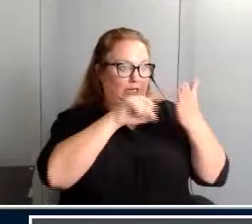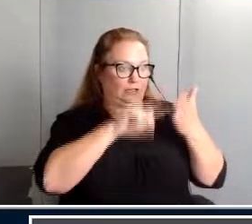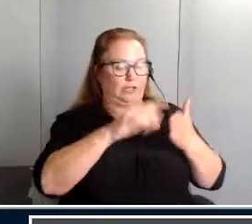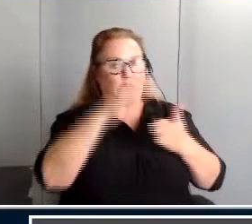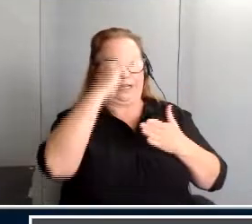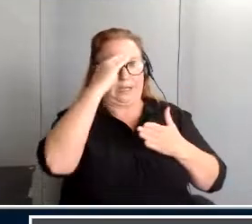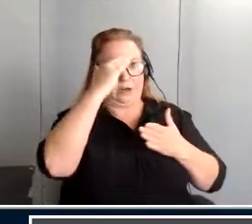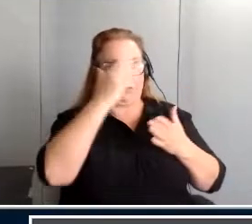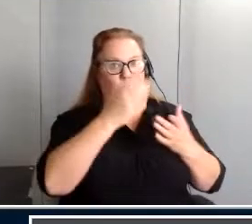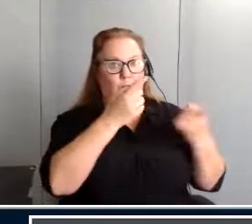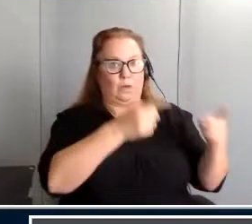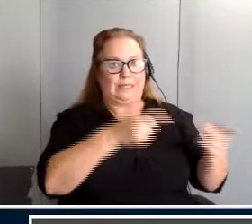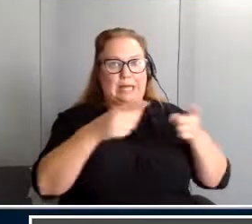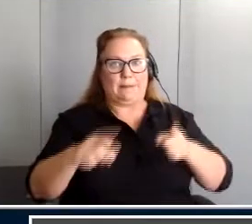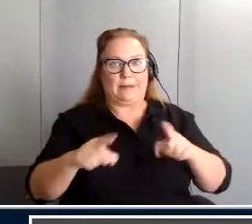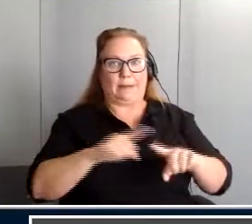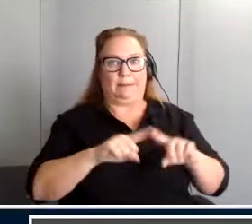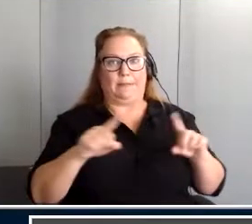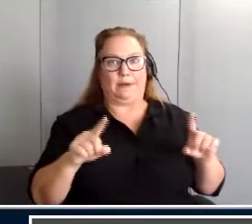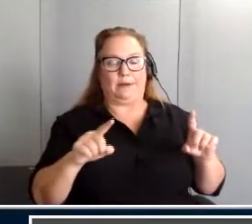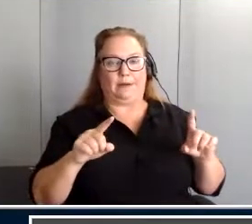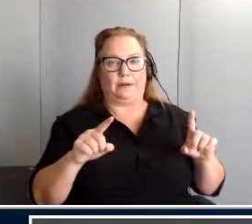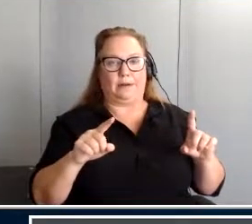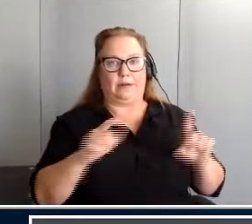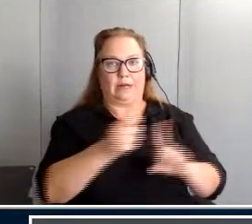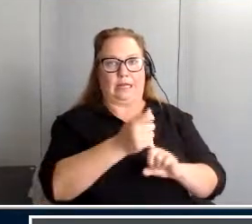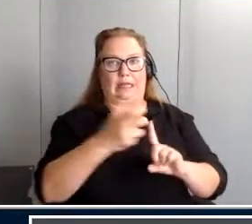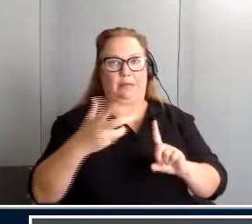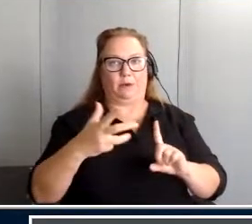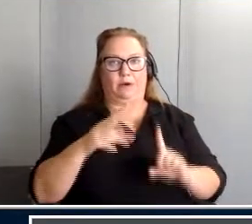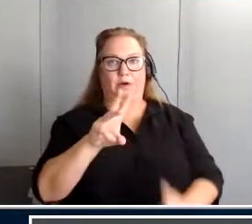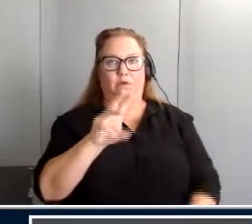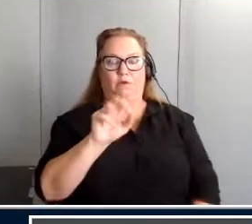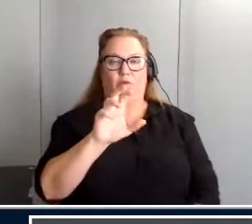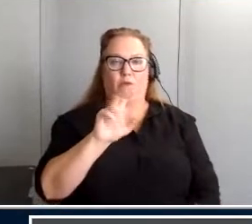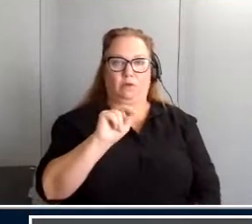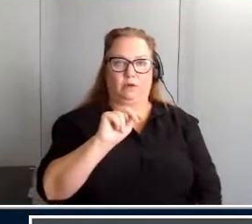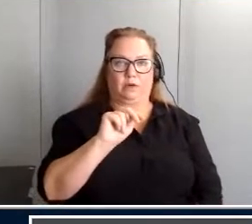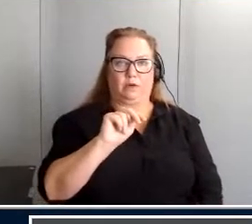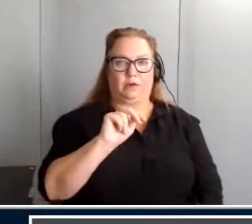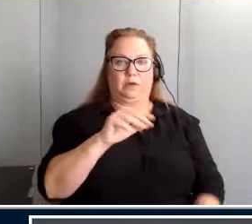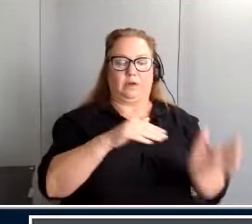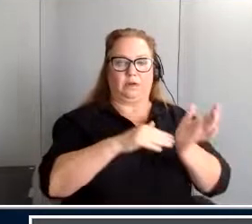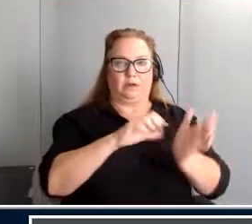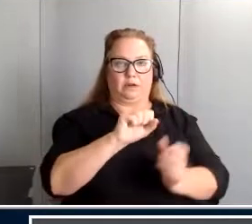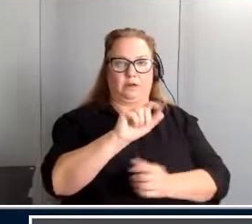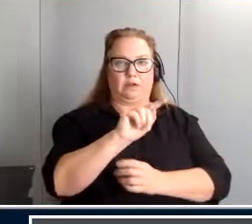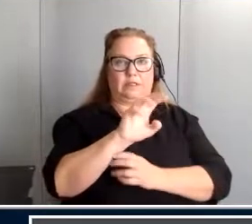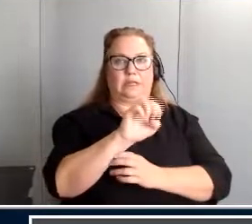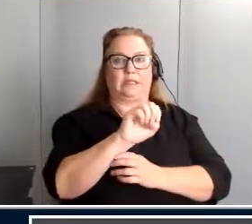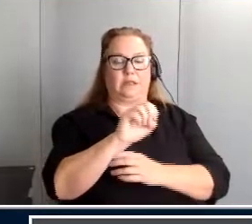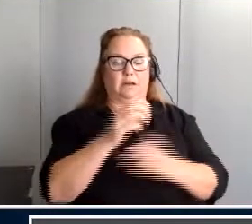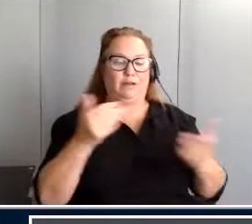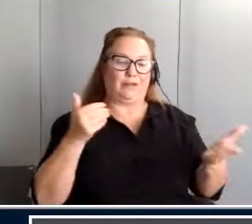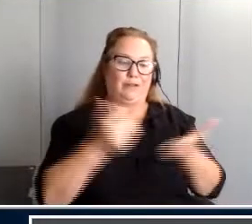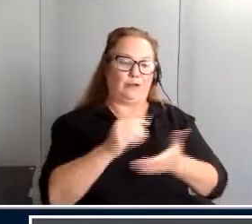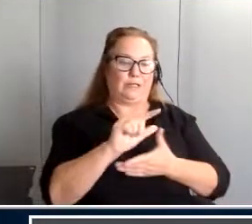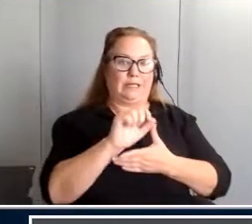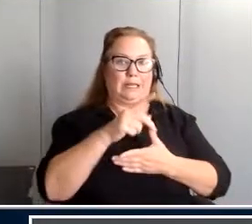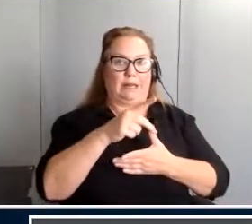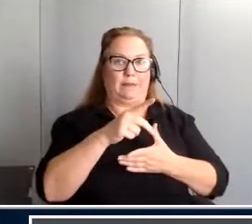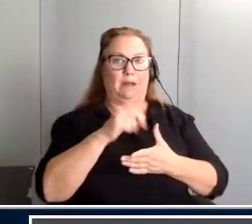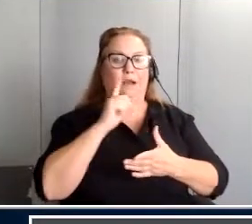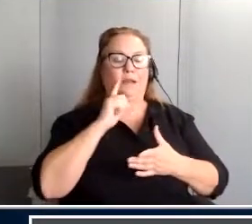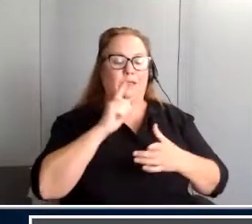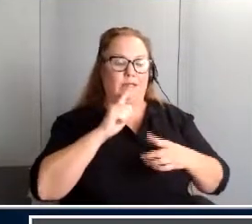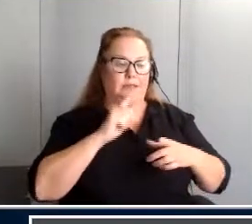stuff. But I do want to elaborate on what Warren said about, and Dr. Seitz, you're big on trying to close the gap when it comes to any of these disparities or people